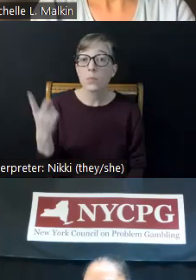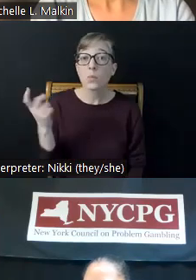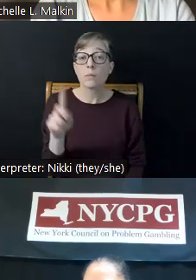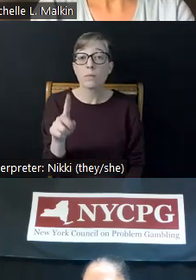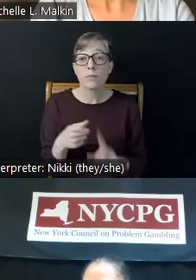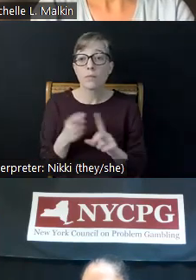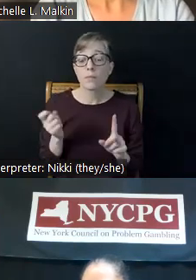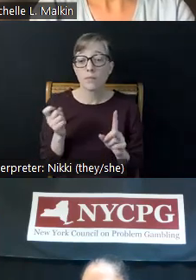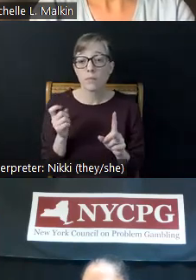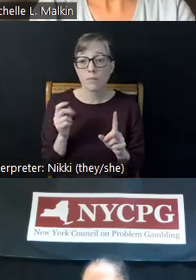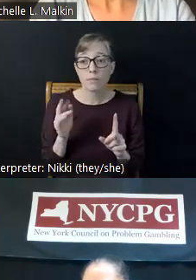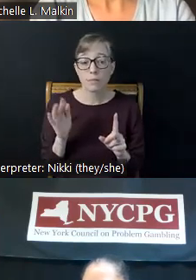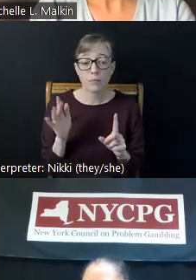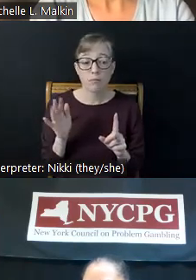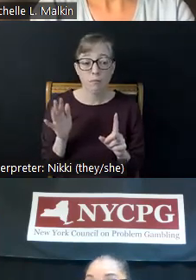from